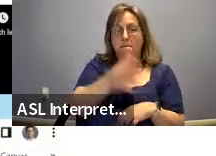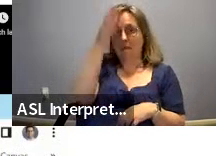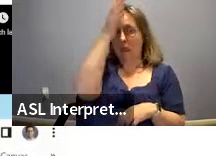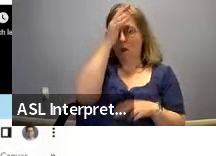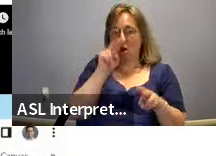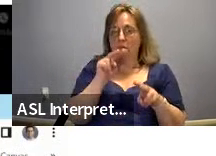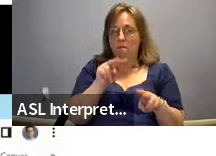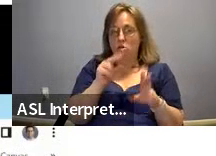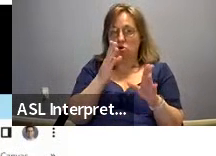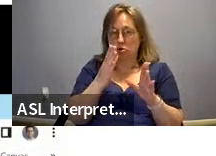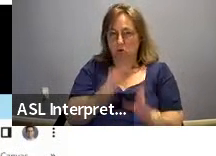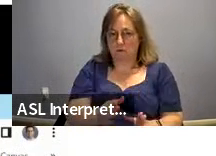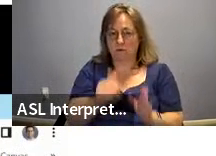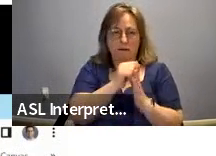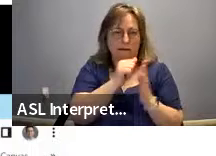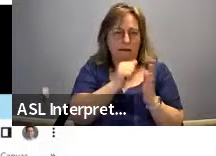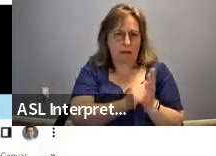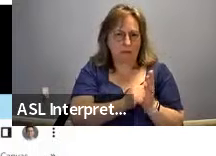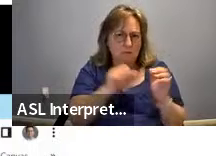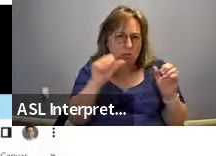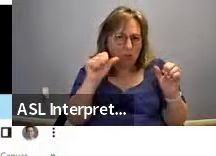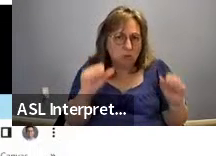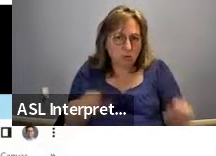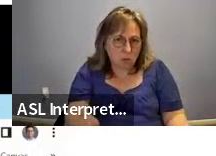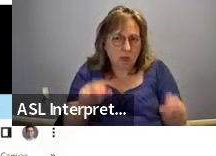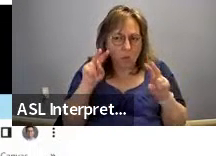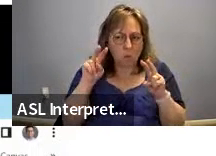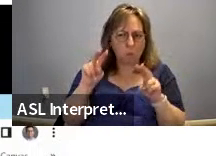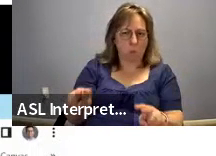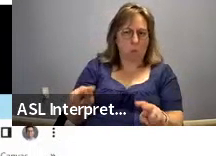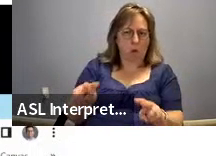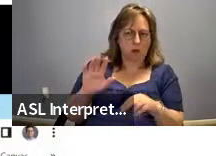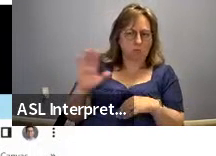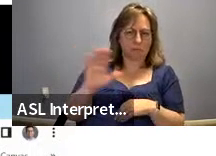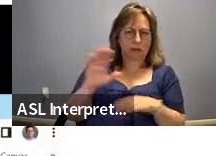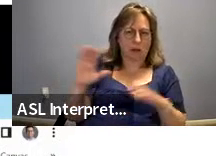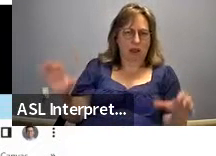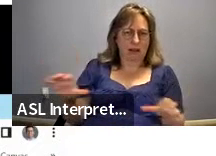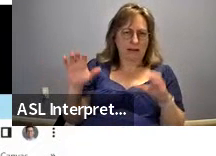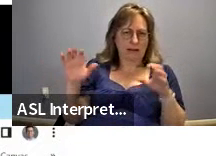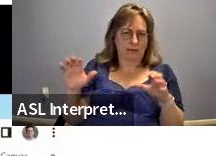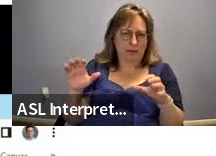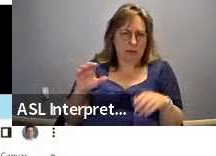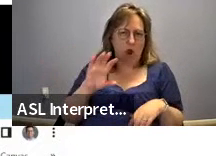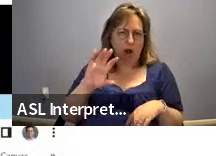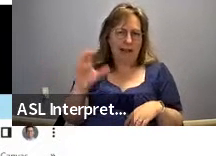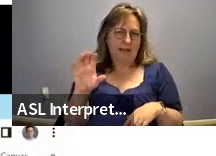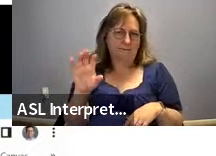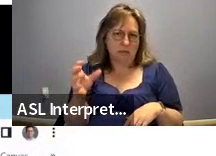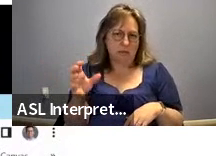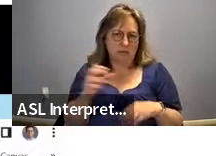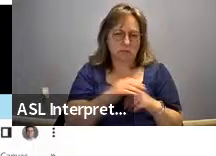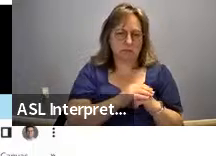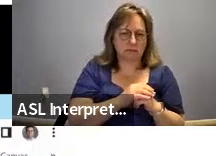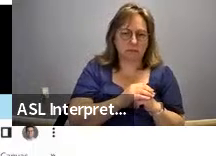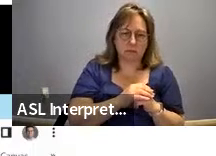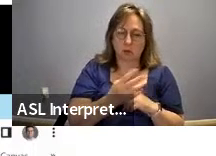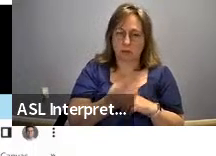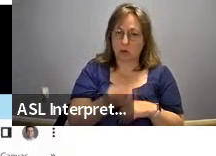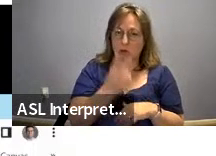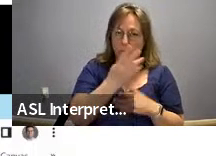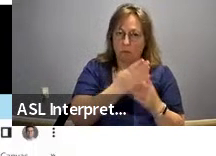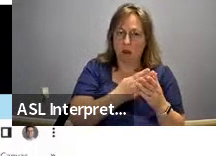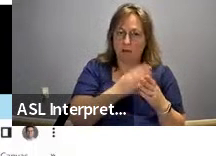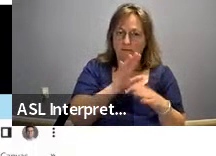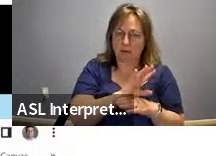you can monitor your student's activity in Canvas. This will be a two-part video. The first part